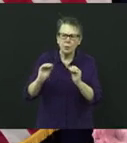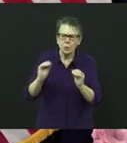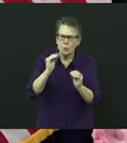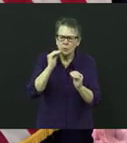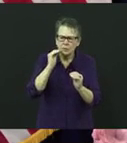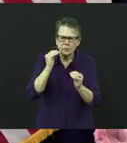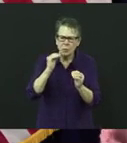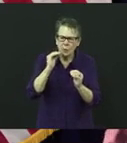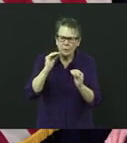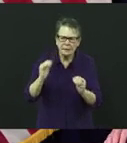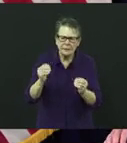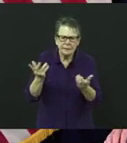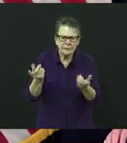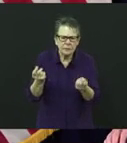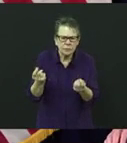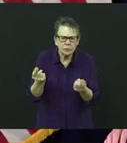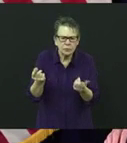further behind.